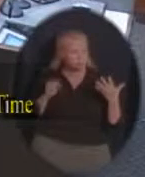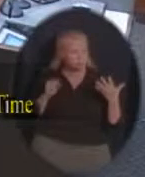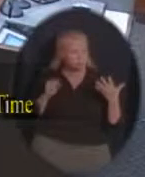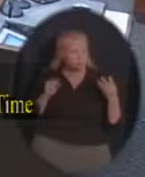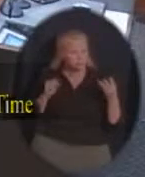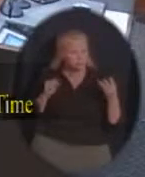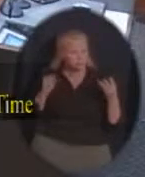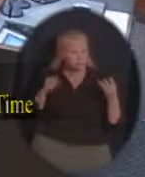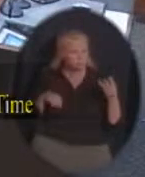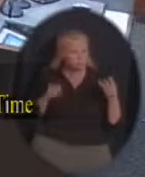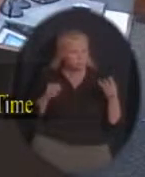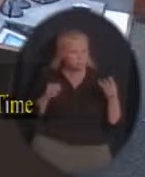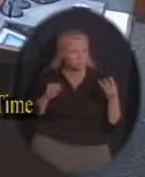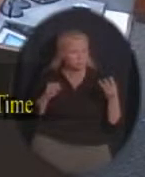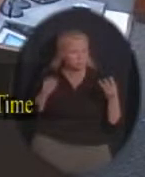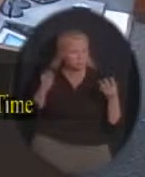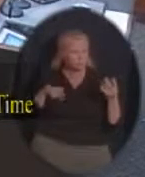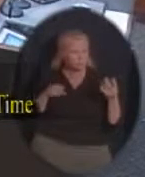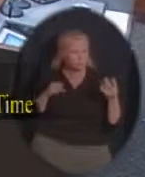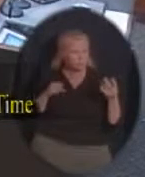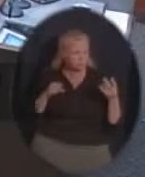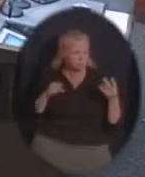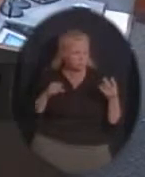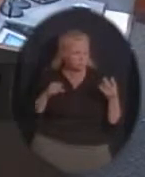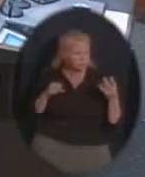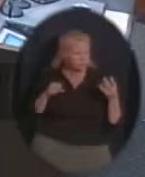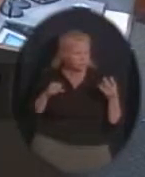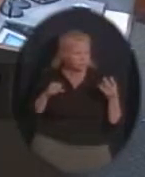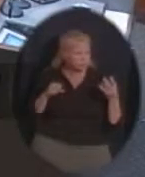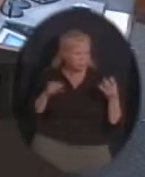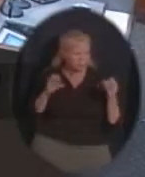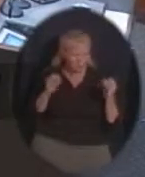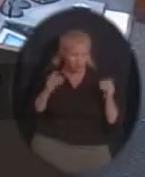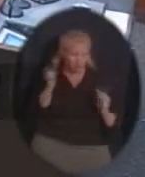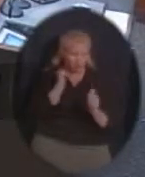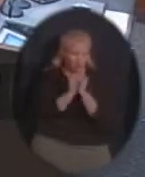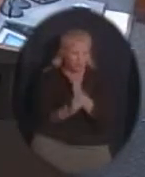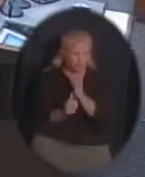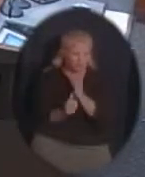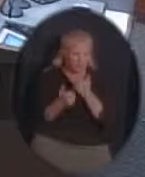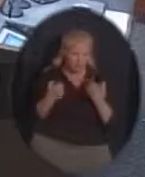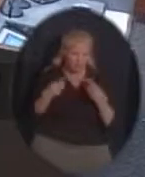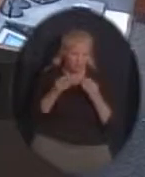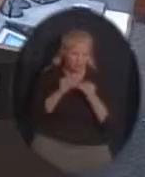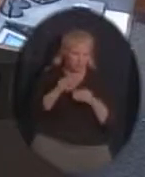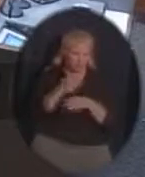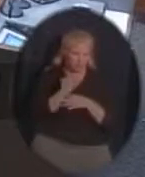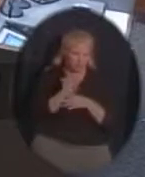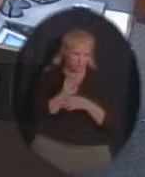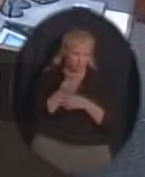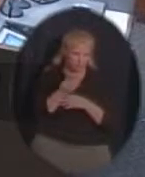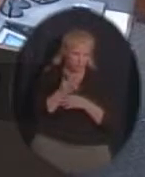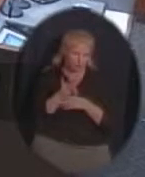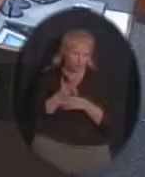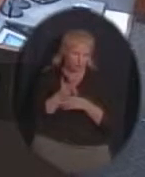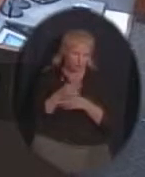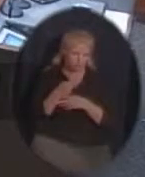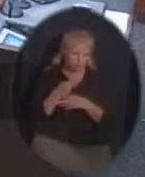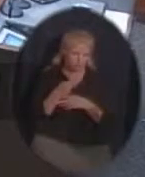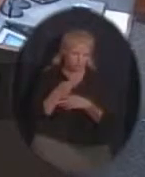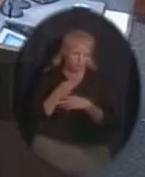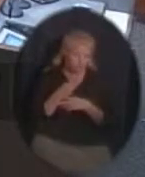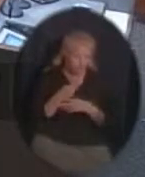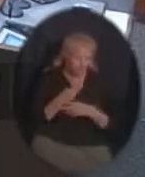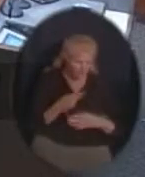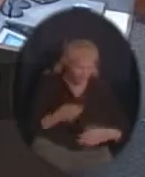Mr. Tolan? Yes. Mrs. Wilhelm? Yes. Thank you. The motion passes. We have end-of-the-year meeting scheduled. Again,